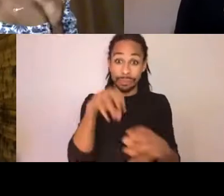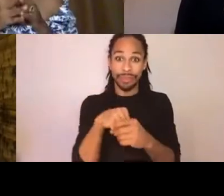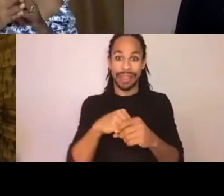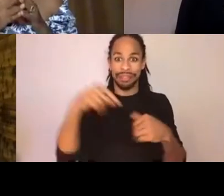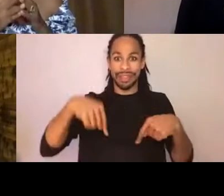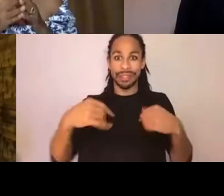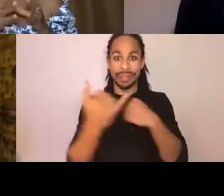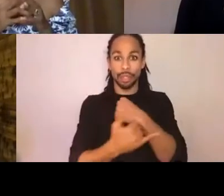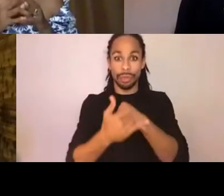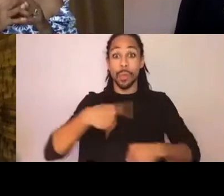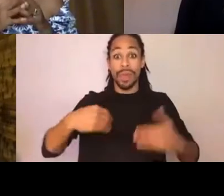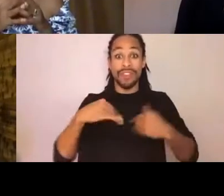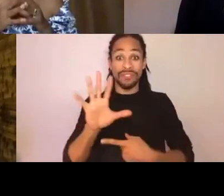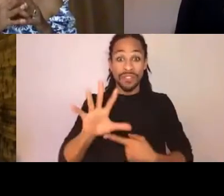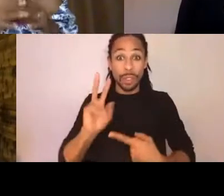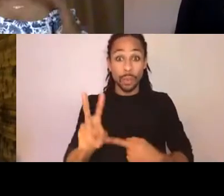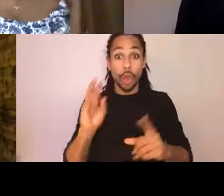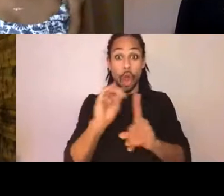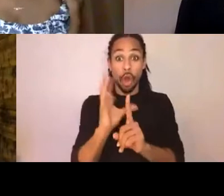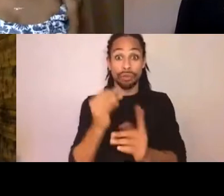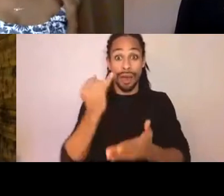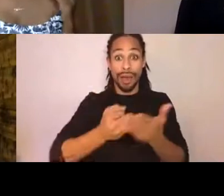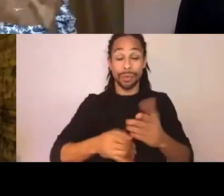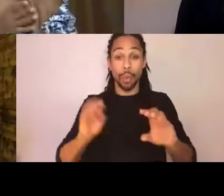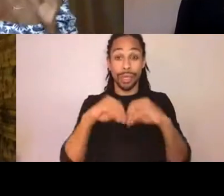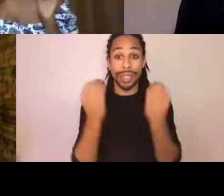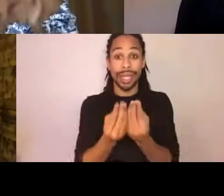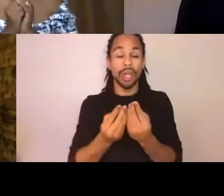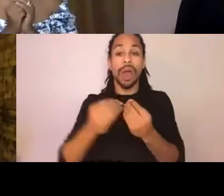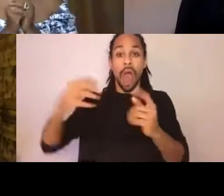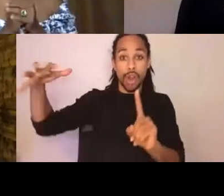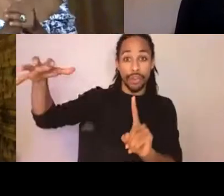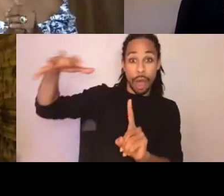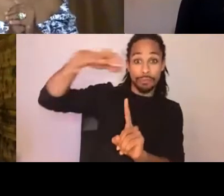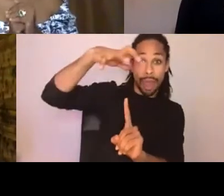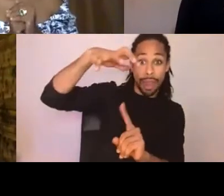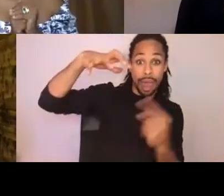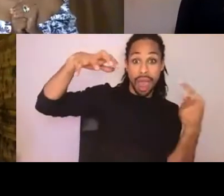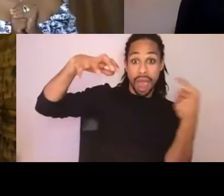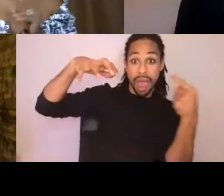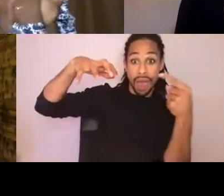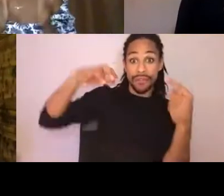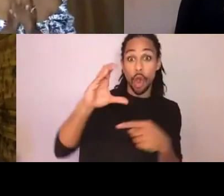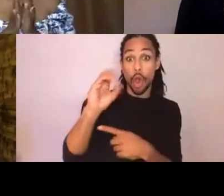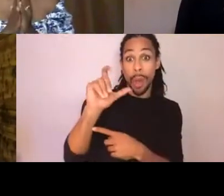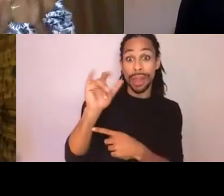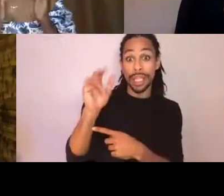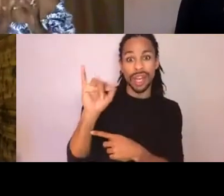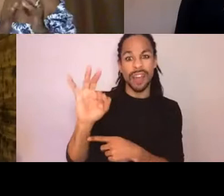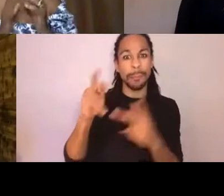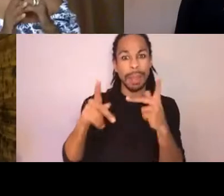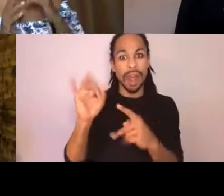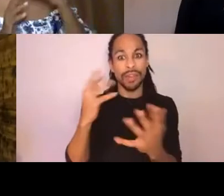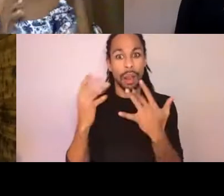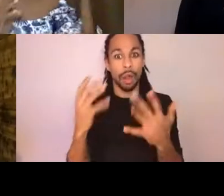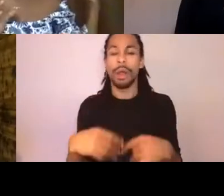have 52 cultural arts organizations under the umbrella of Coalitions of Theaters of Color. Everyone